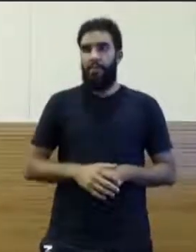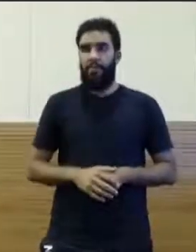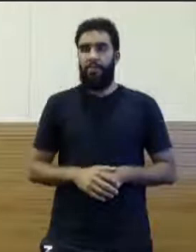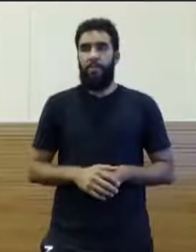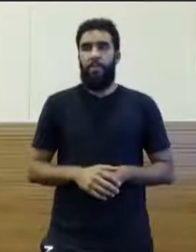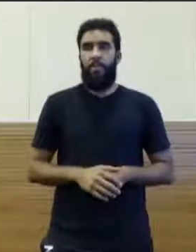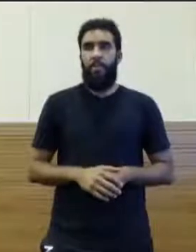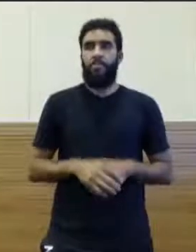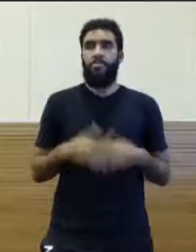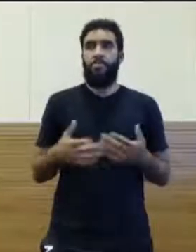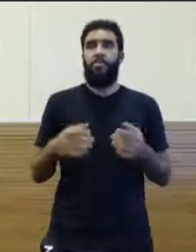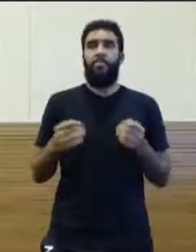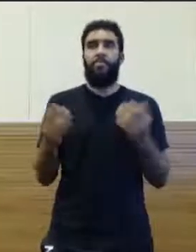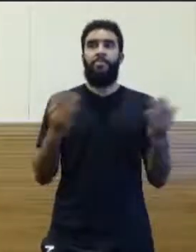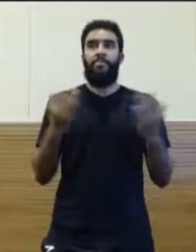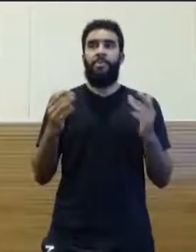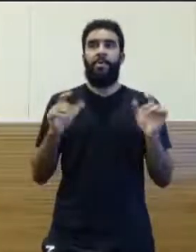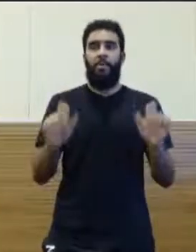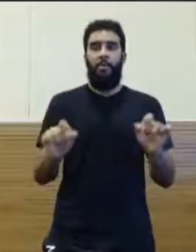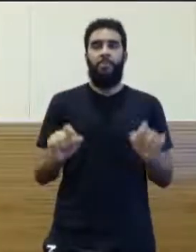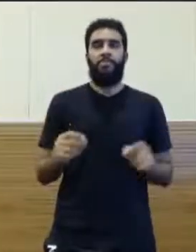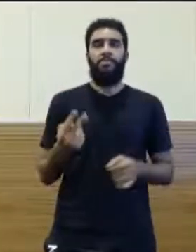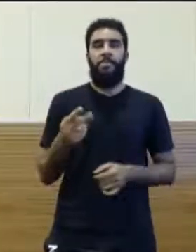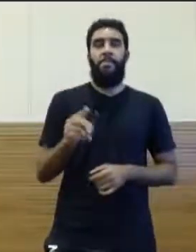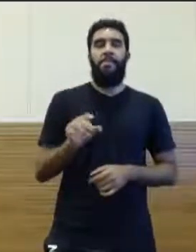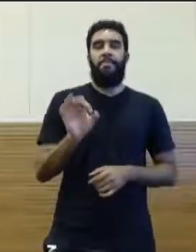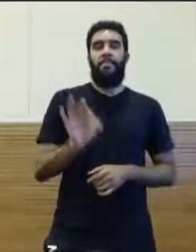$3.18 per day per person.